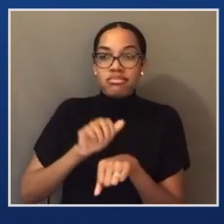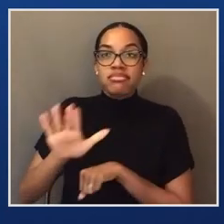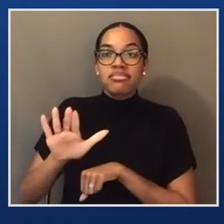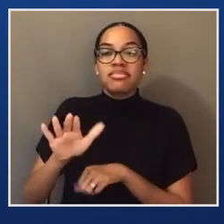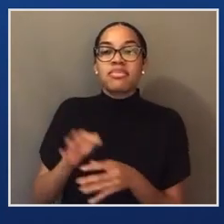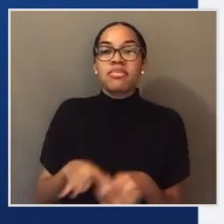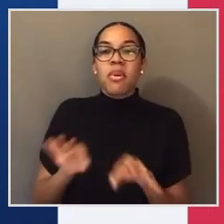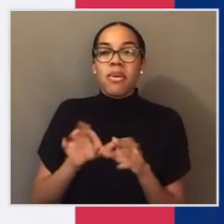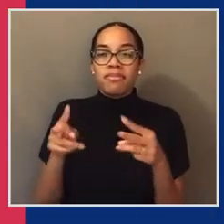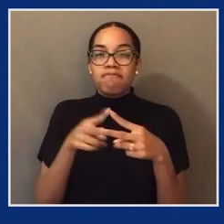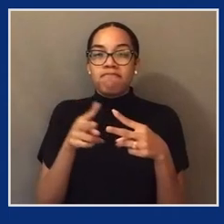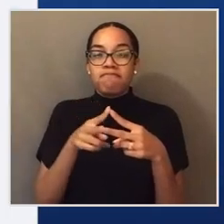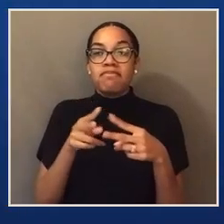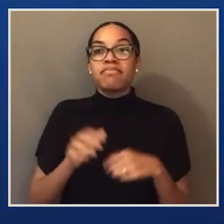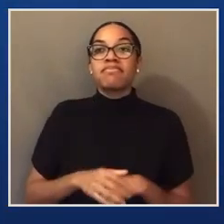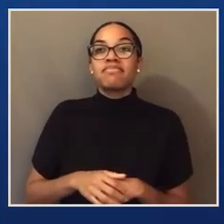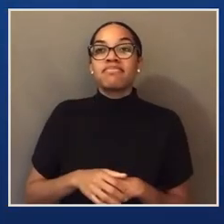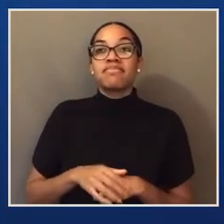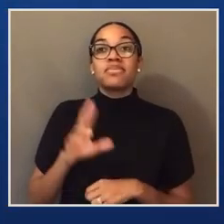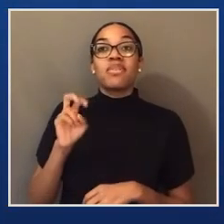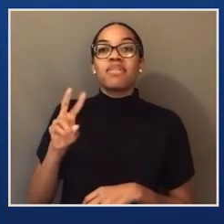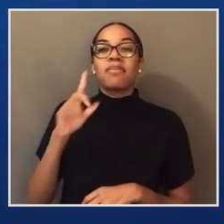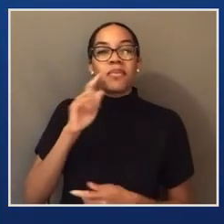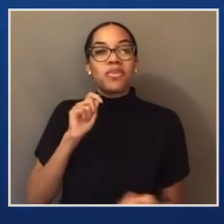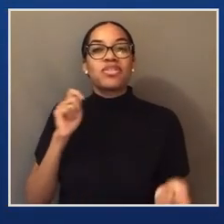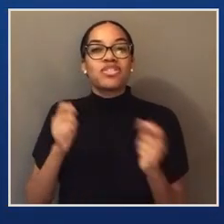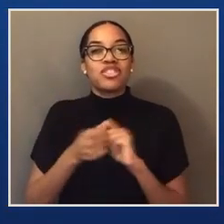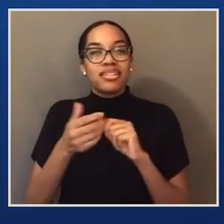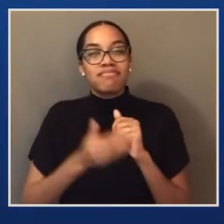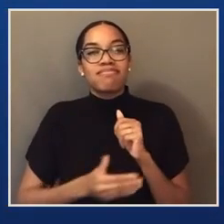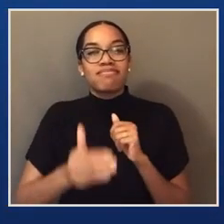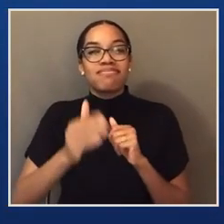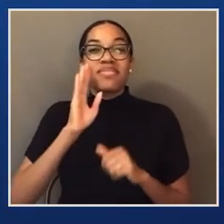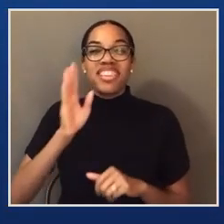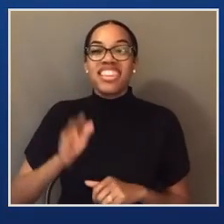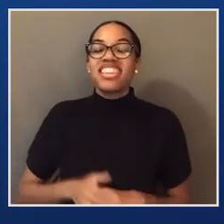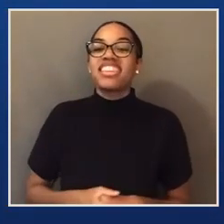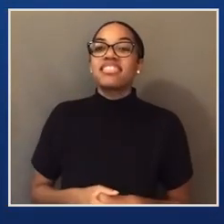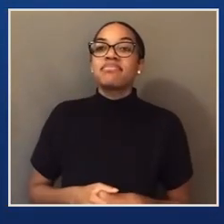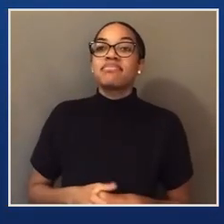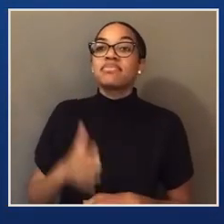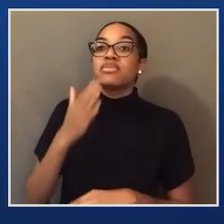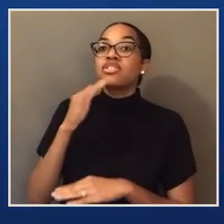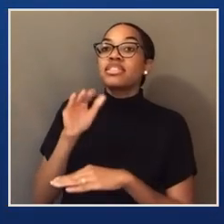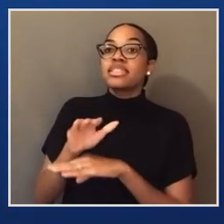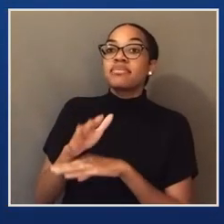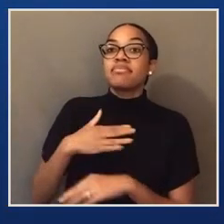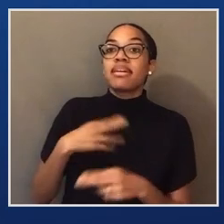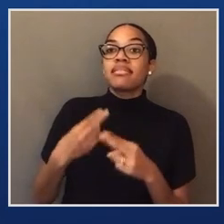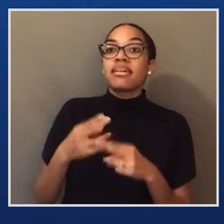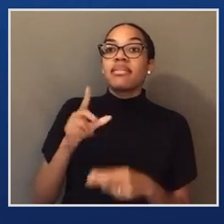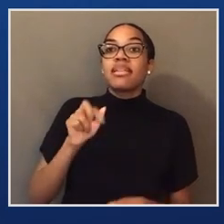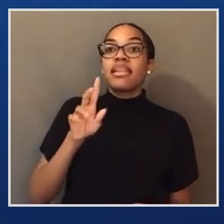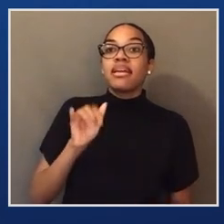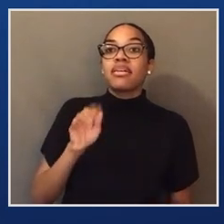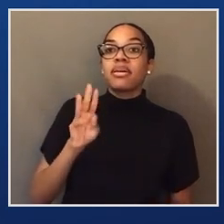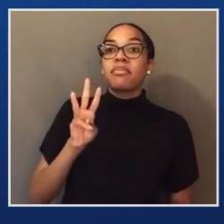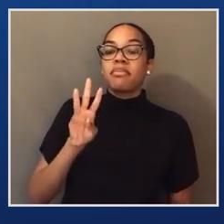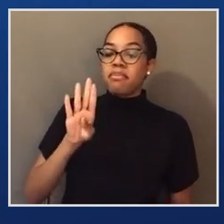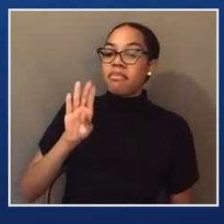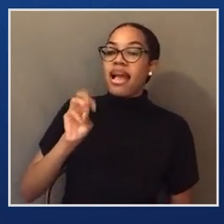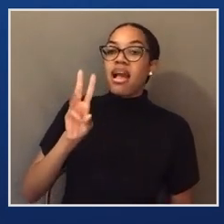and lasting change. Good evening. My name is Larry Bowden. I'm the Deputy Organizing Director for our campaign here in North